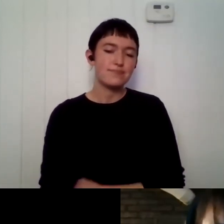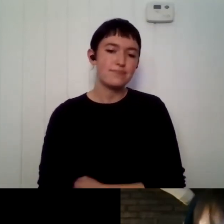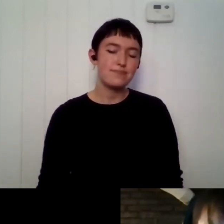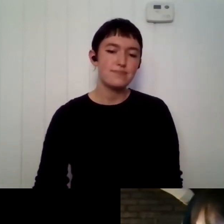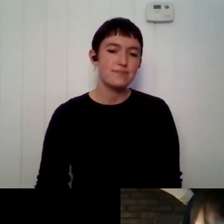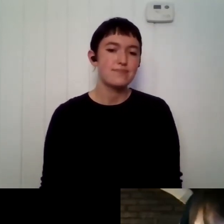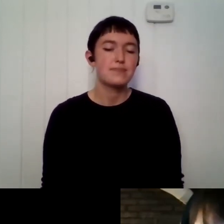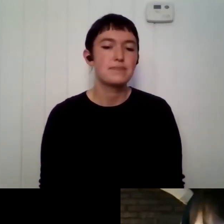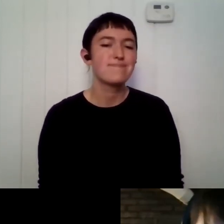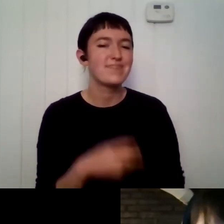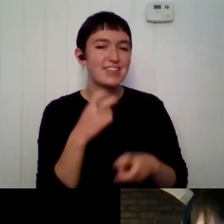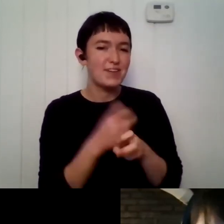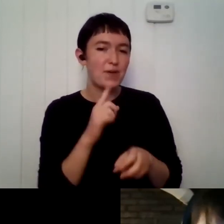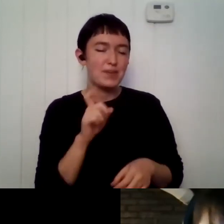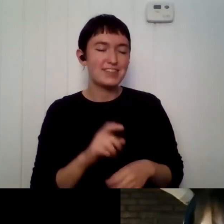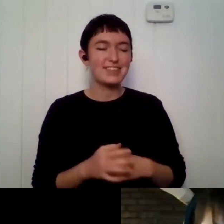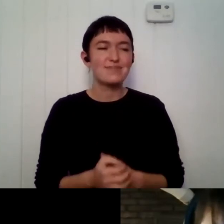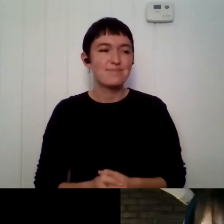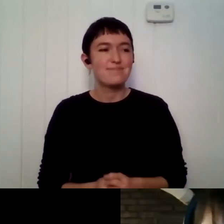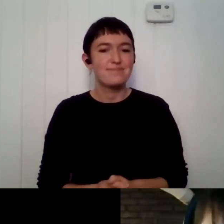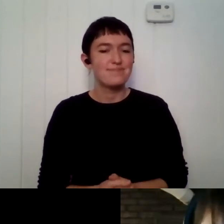That's a hard question. Yeah,